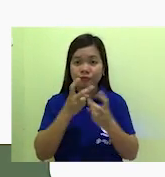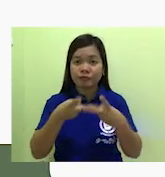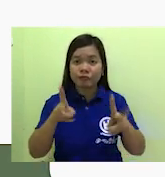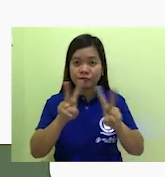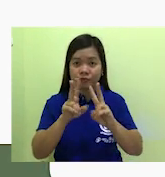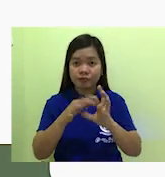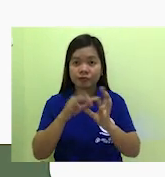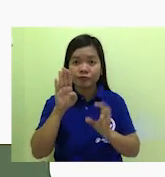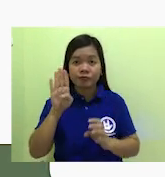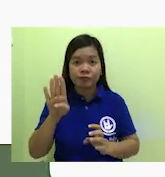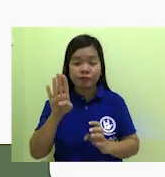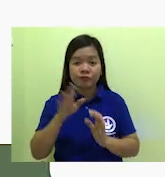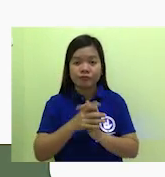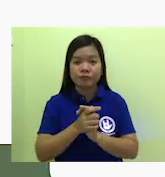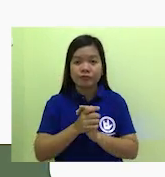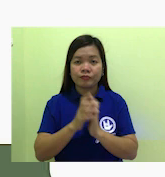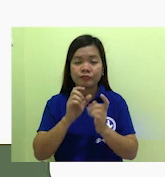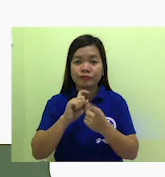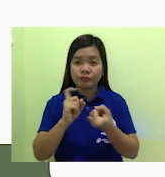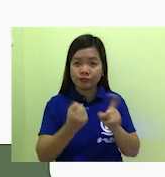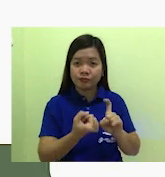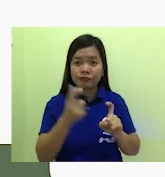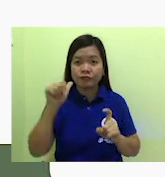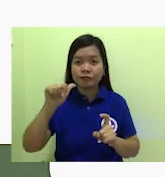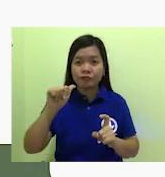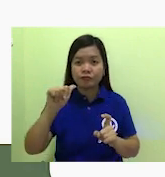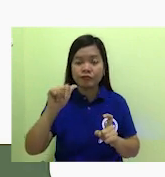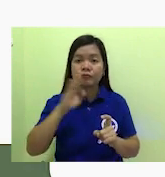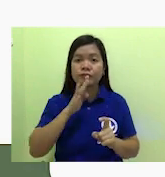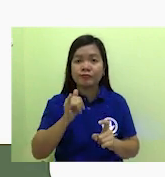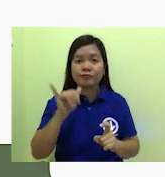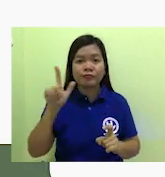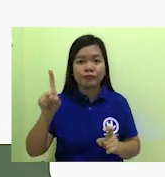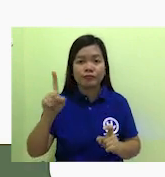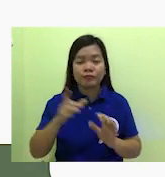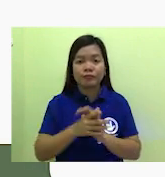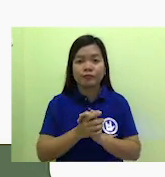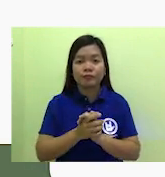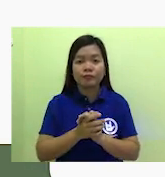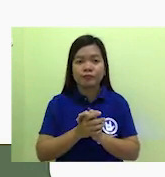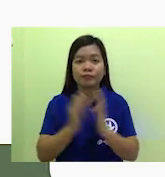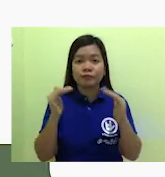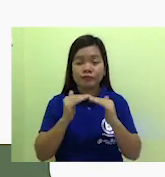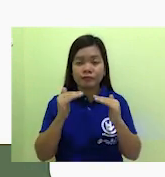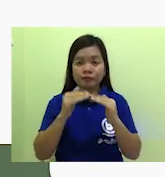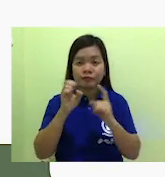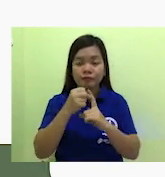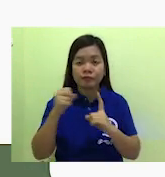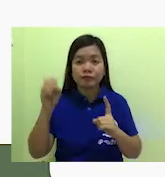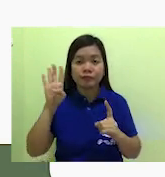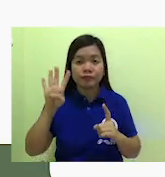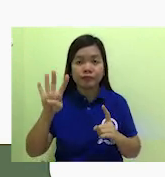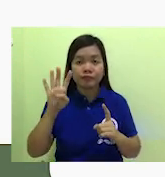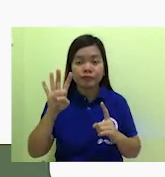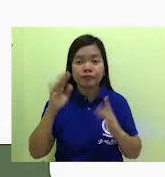To get the value of B, we will substitute A by 1 in equation